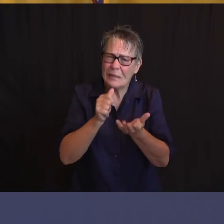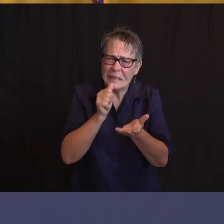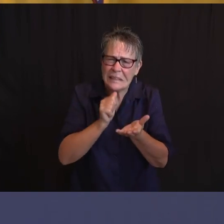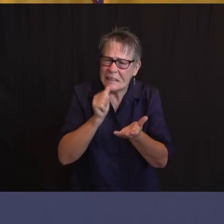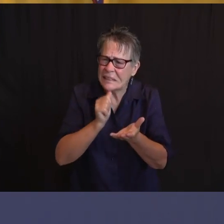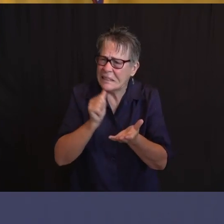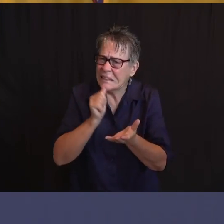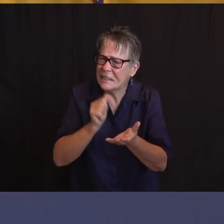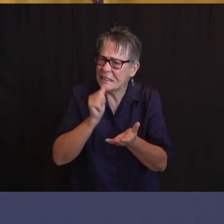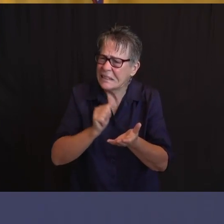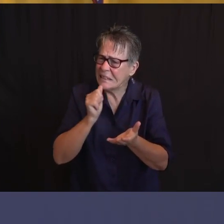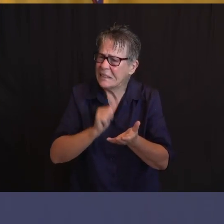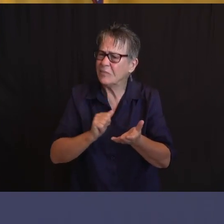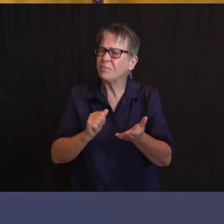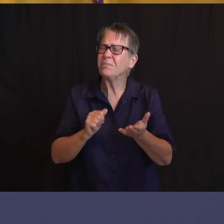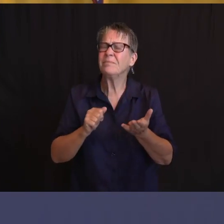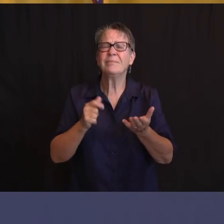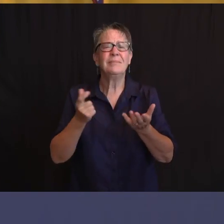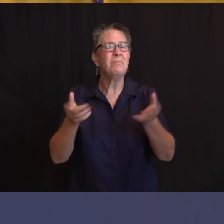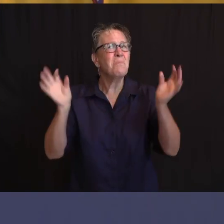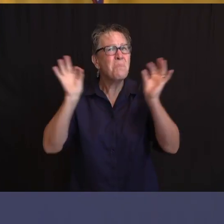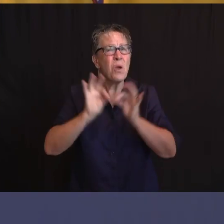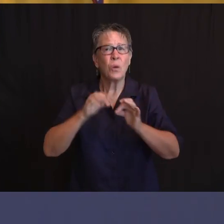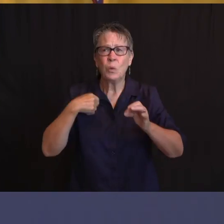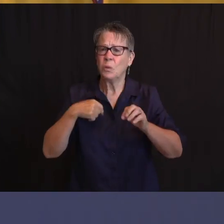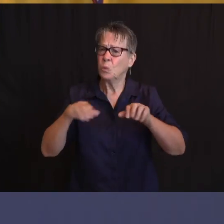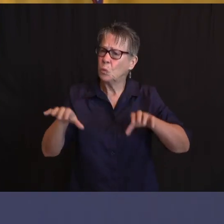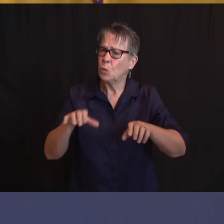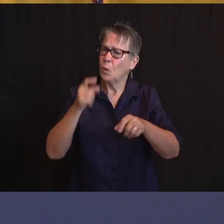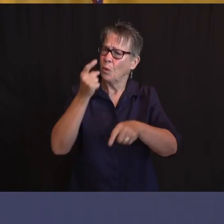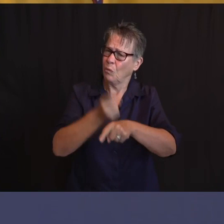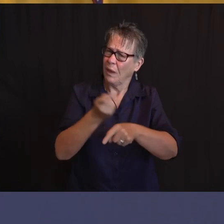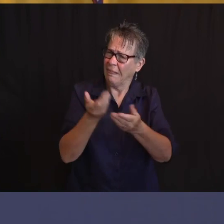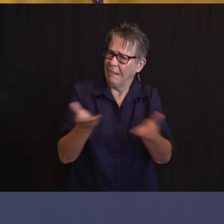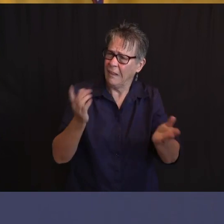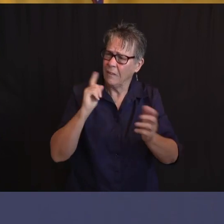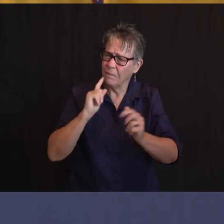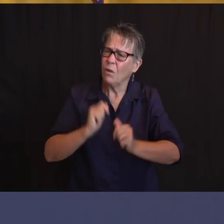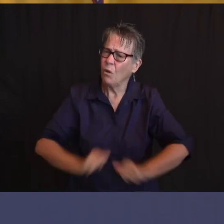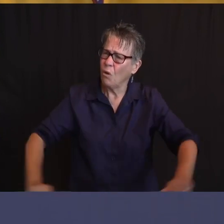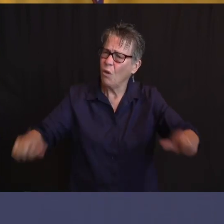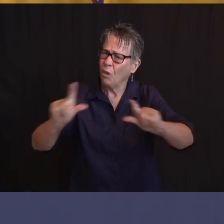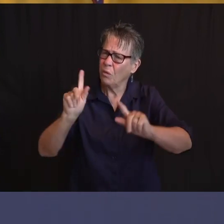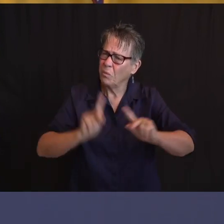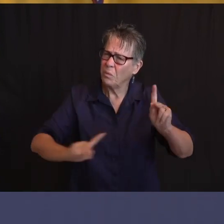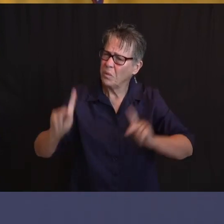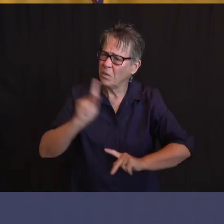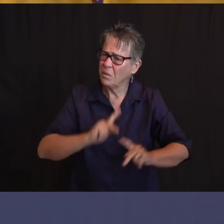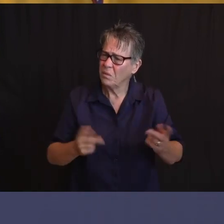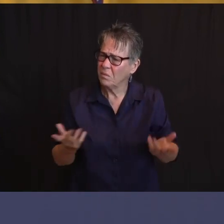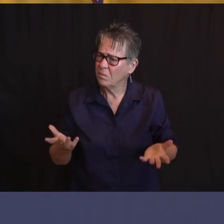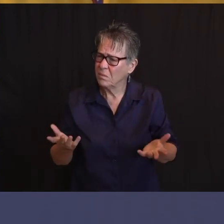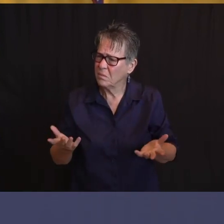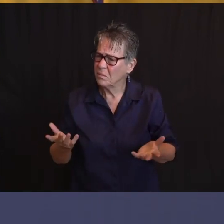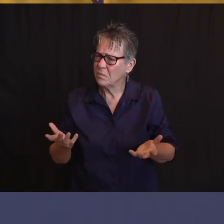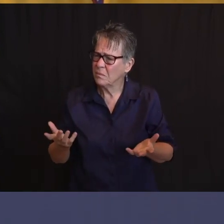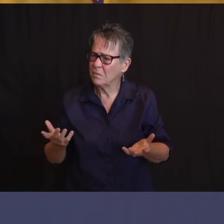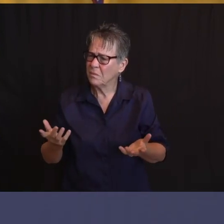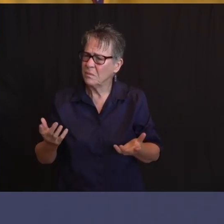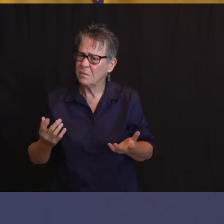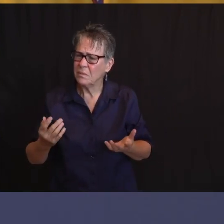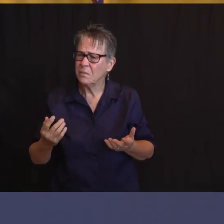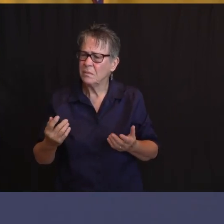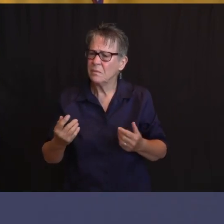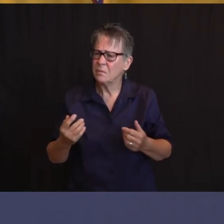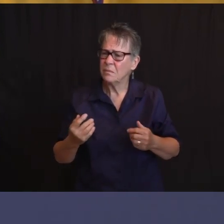to ask me. But we've had good interactions of late with the gyms. And I hope we get there sooner than later, both with individual operators as